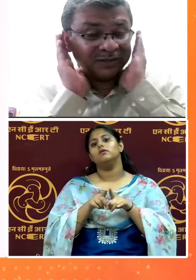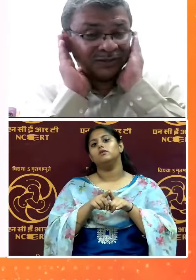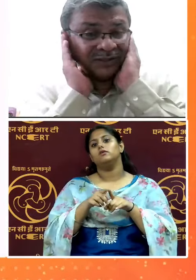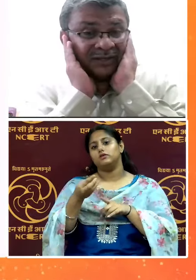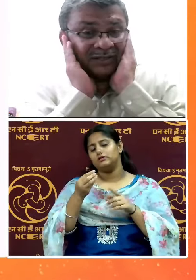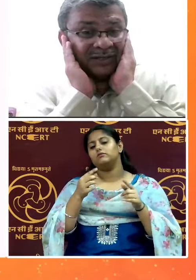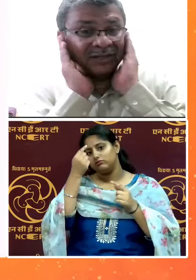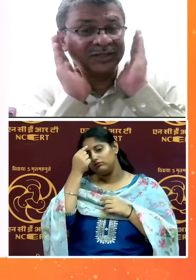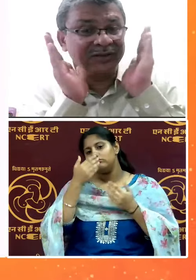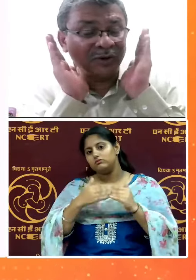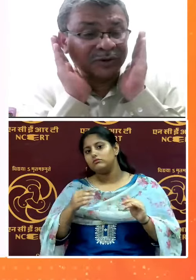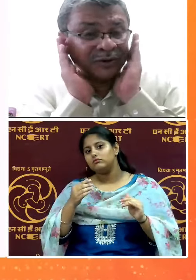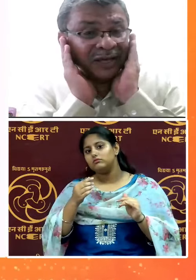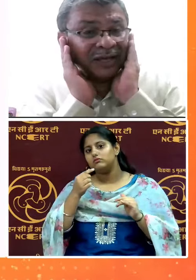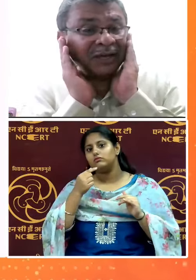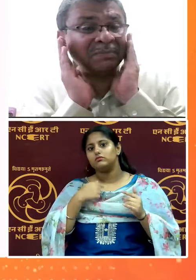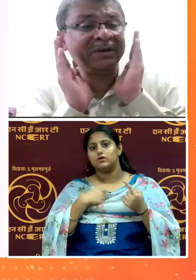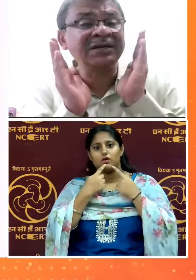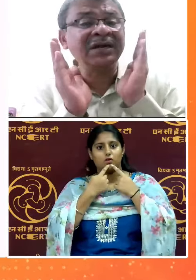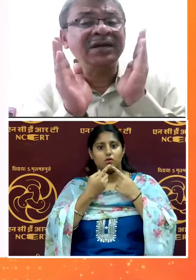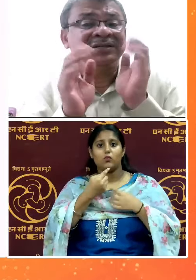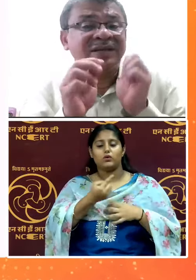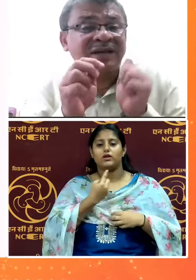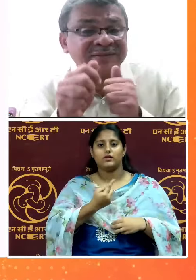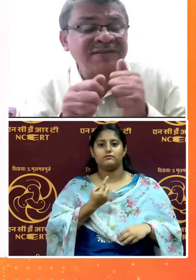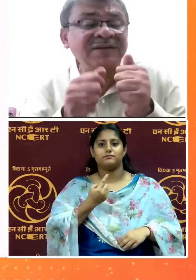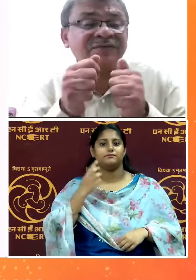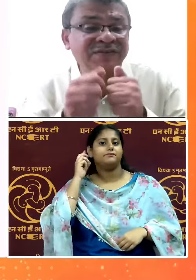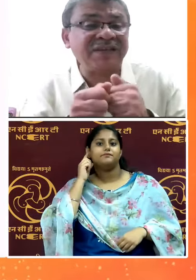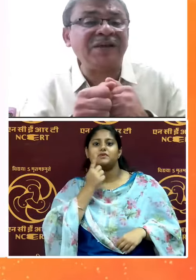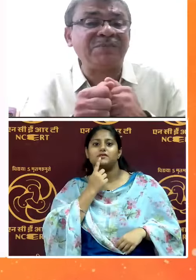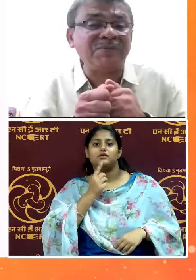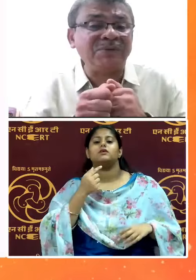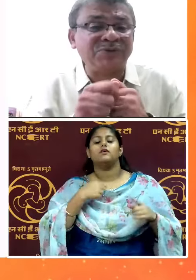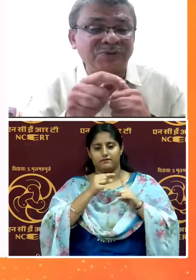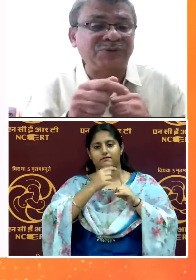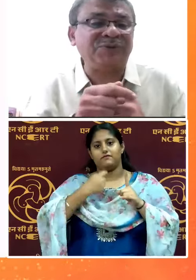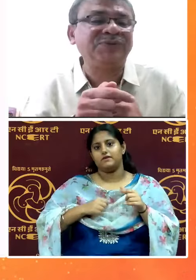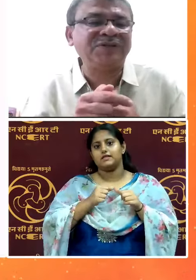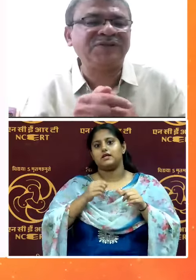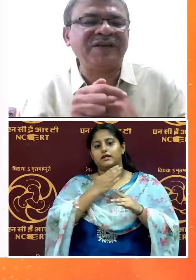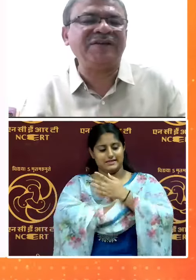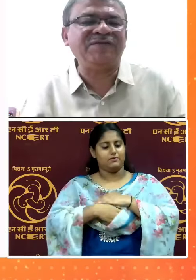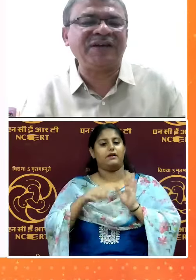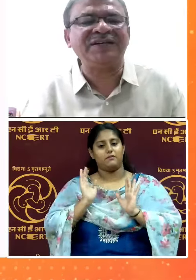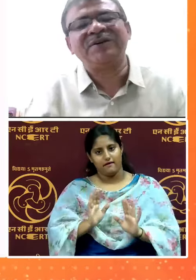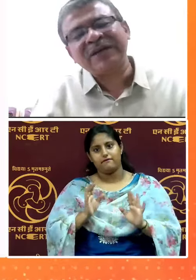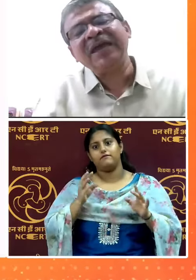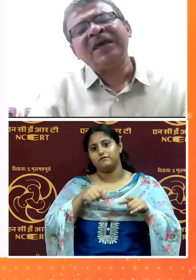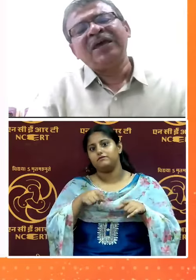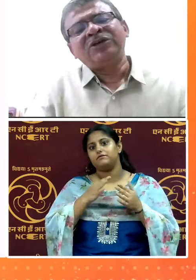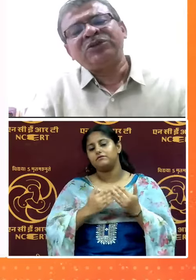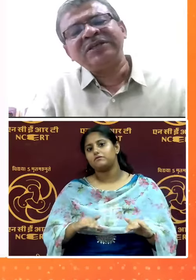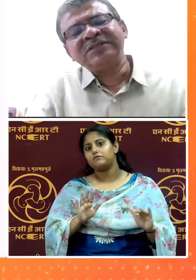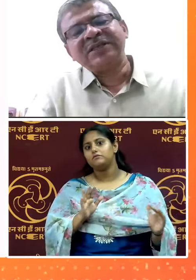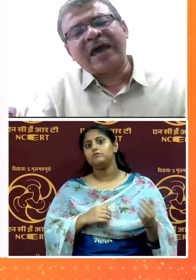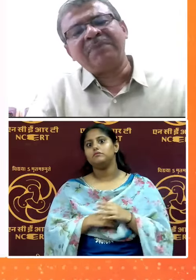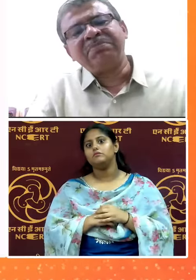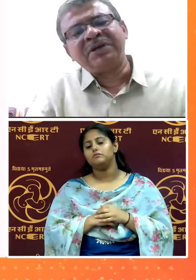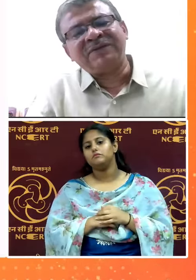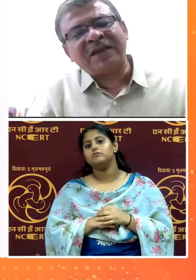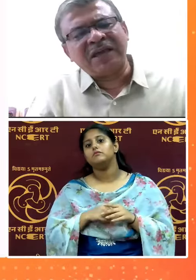problems. She's not only hearing impaired, she has the physical problems also. Yes. So okay, so